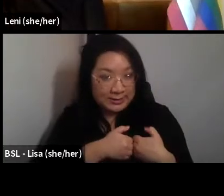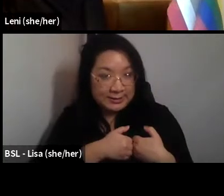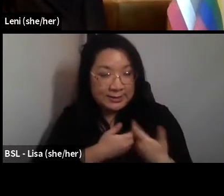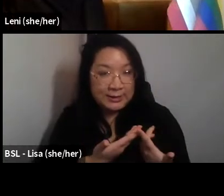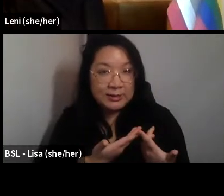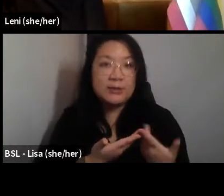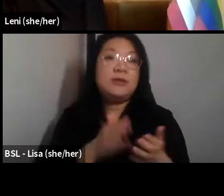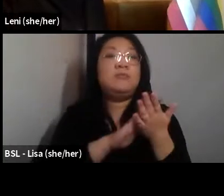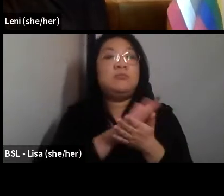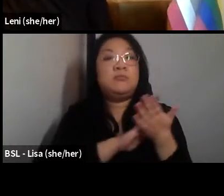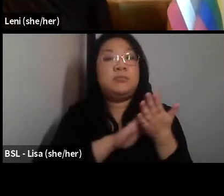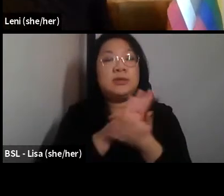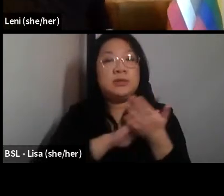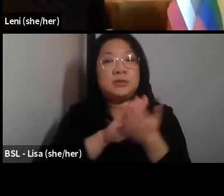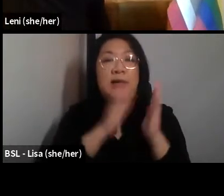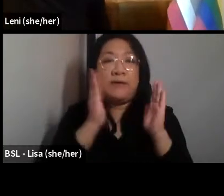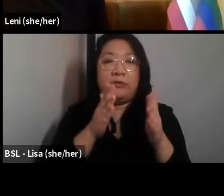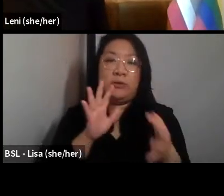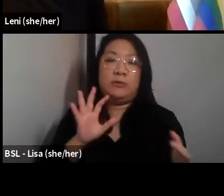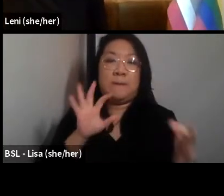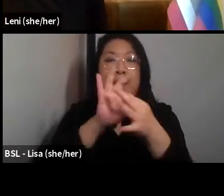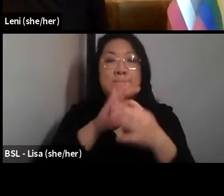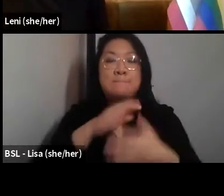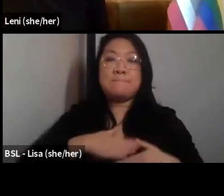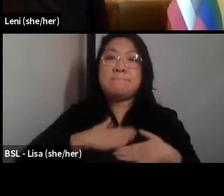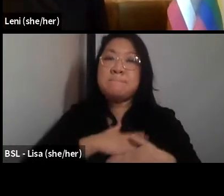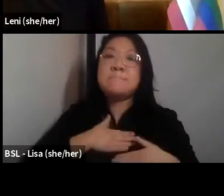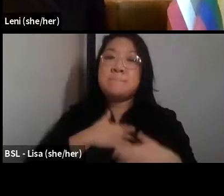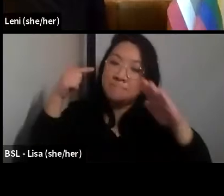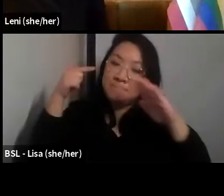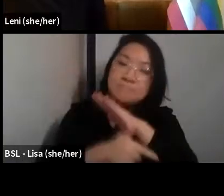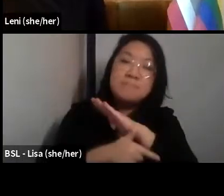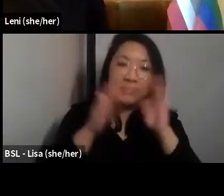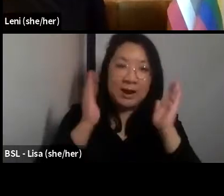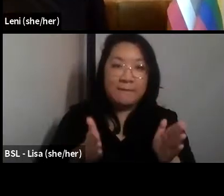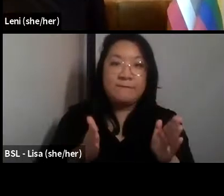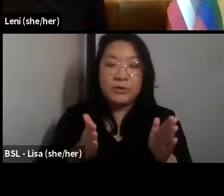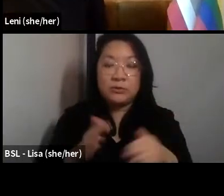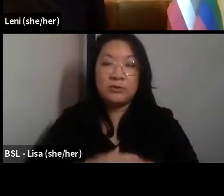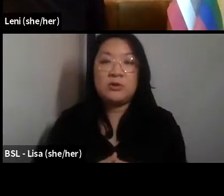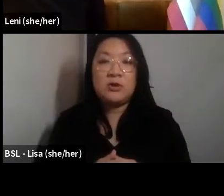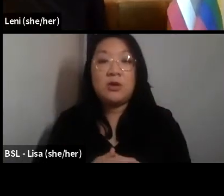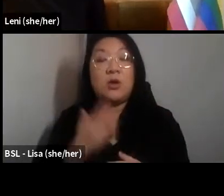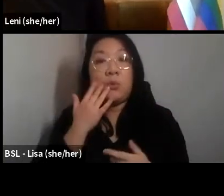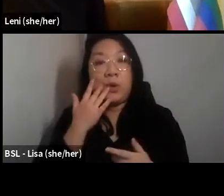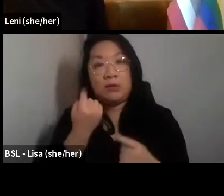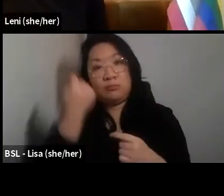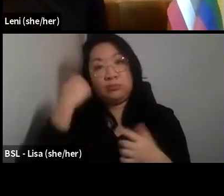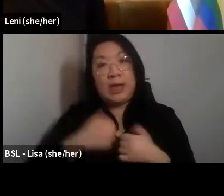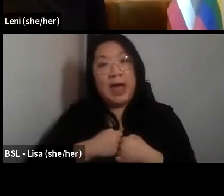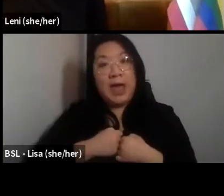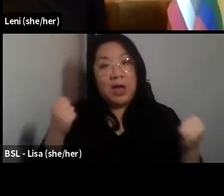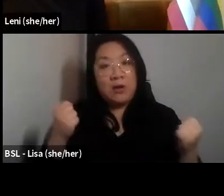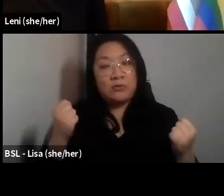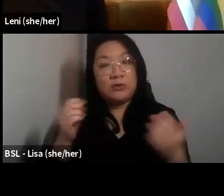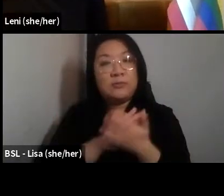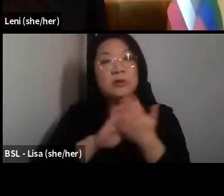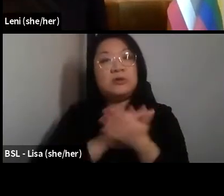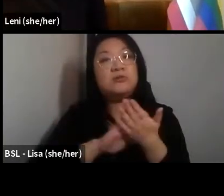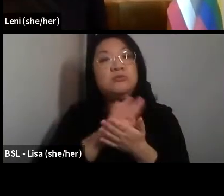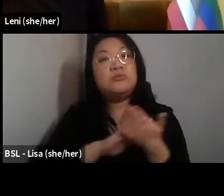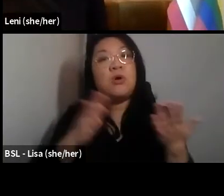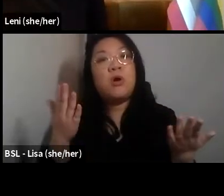romantic attraction is just not something I feel all that much. But when I was coming out, it was like there was no option to